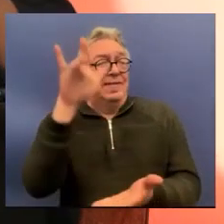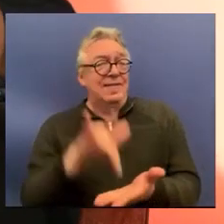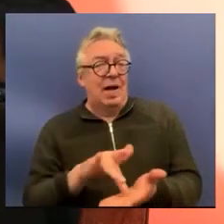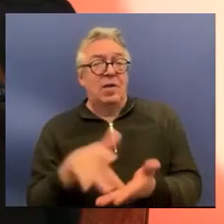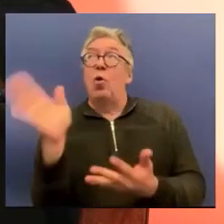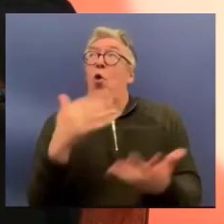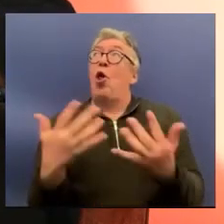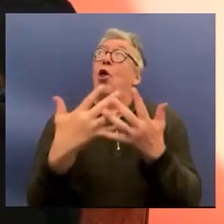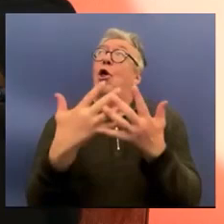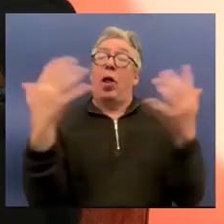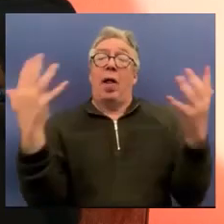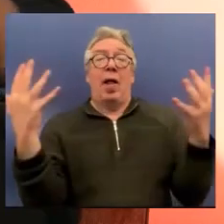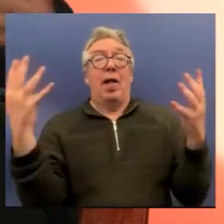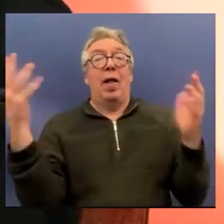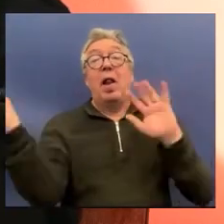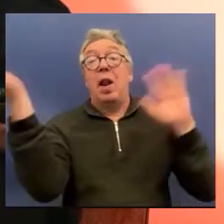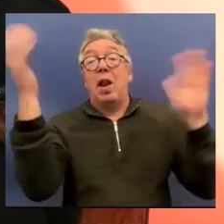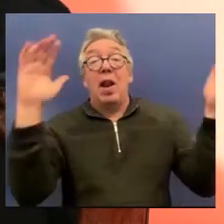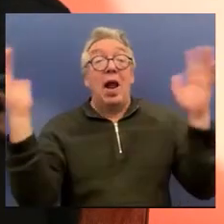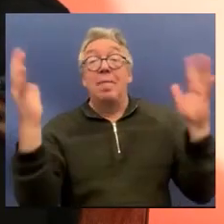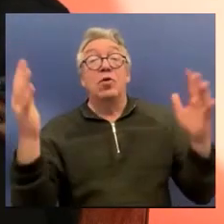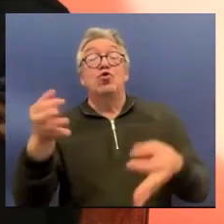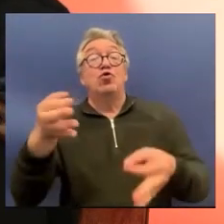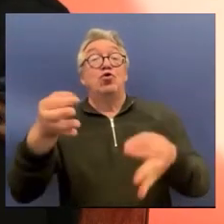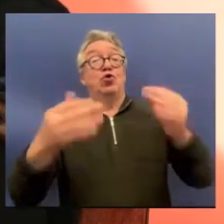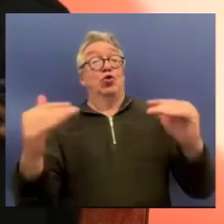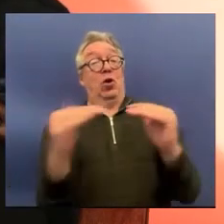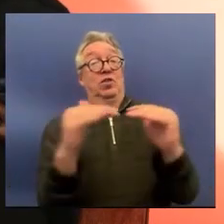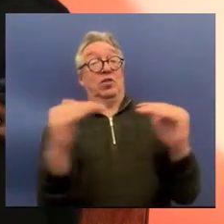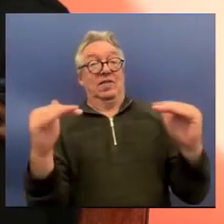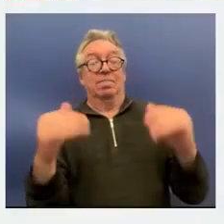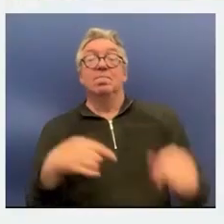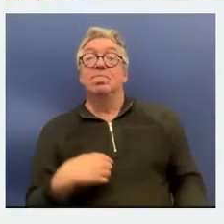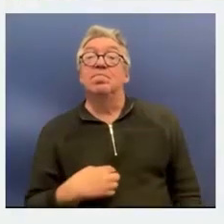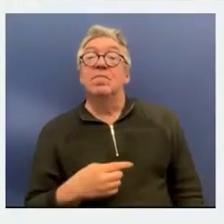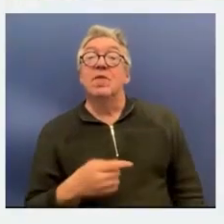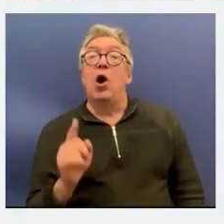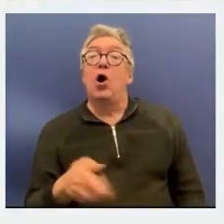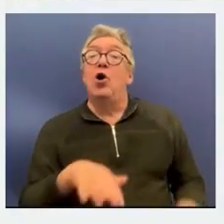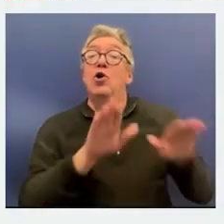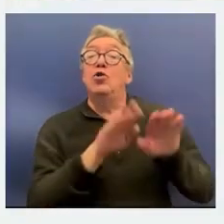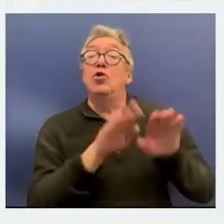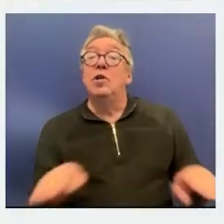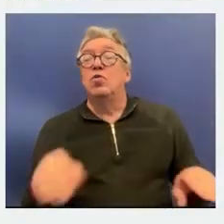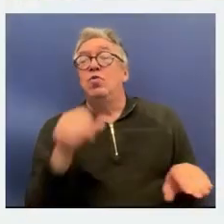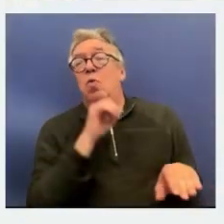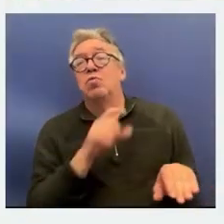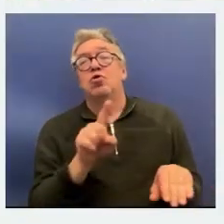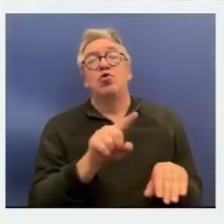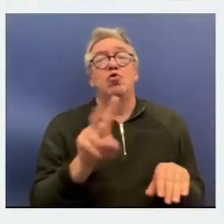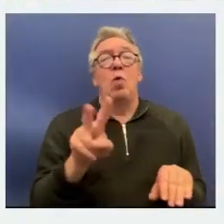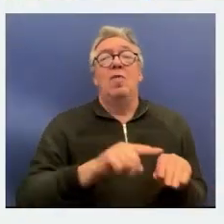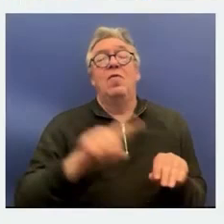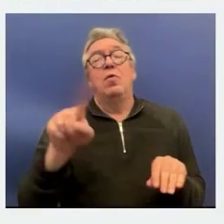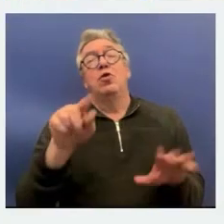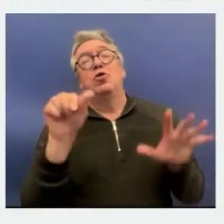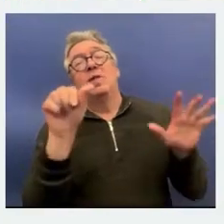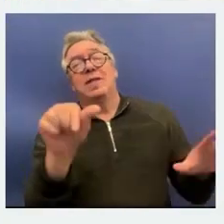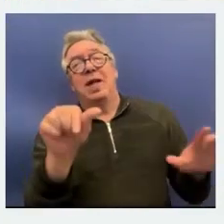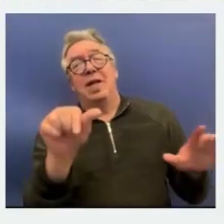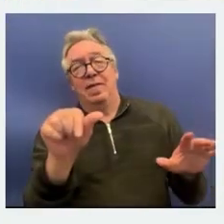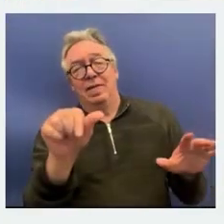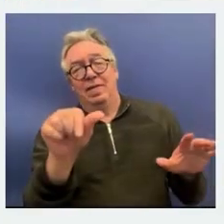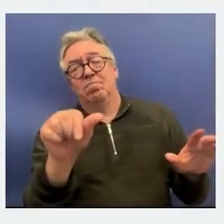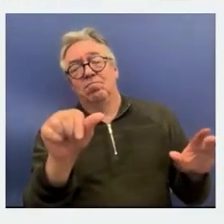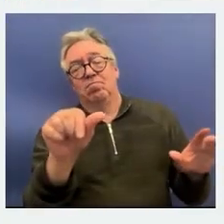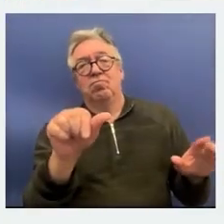raise awareness among secondary school children that climate change is something mainly caused in the Western world,